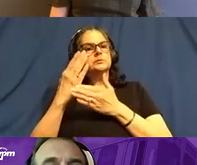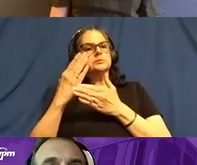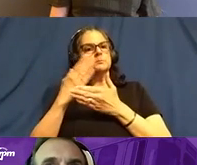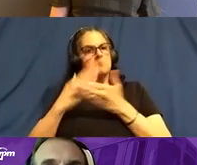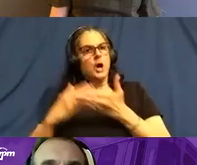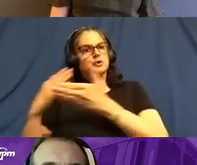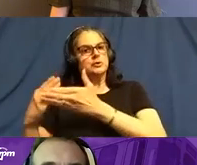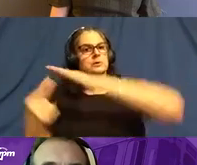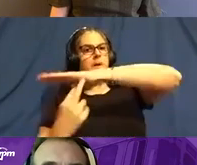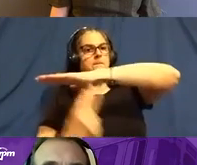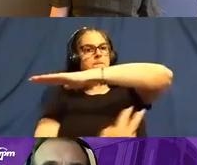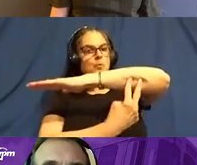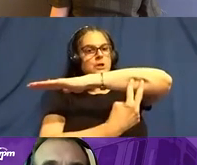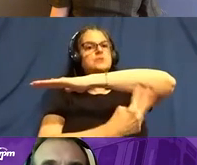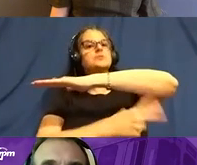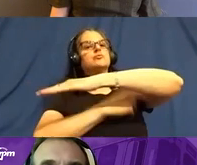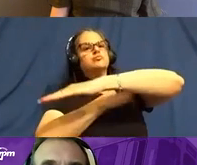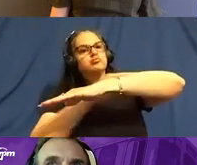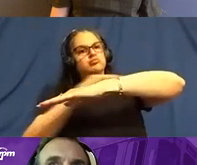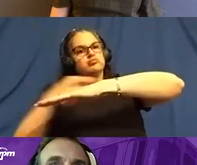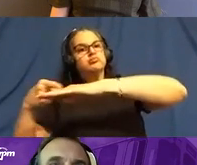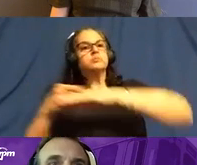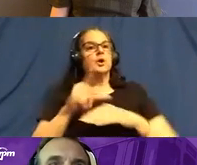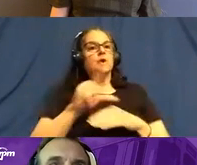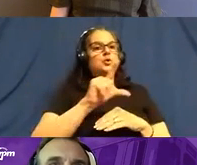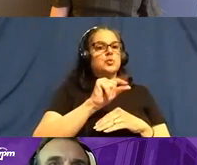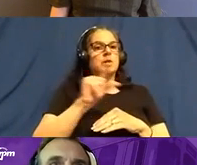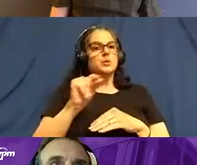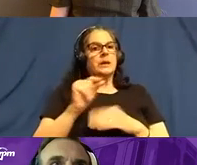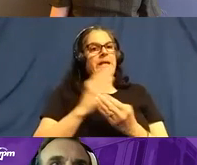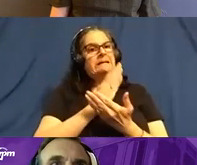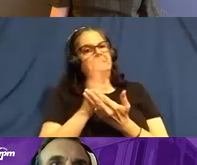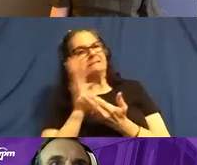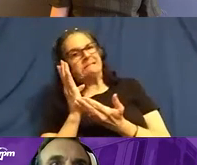to 2024. Could we go to the next slide?